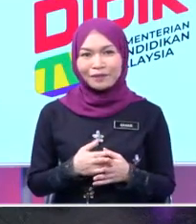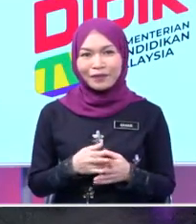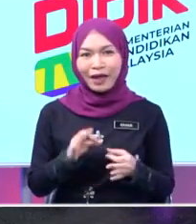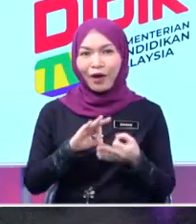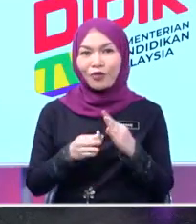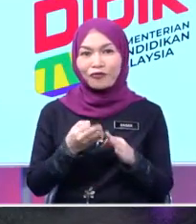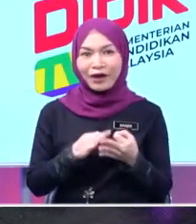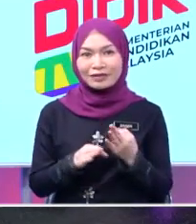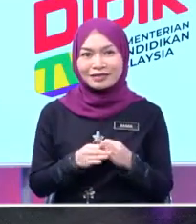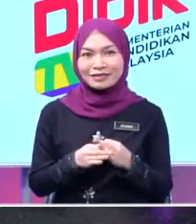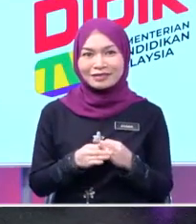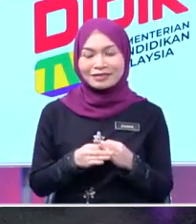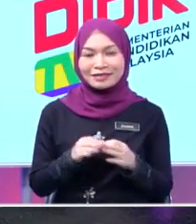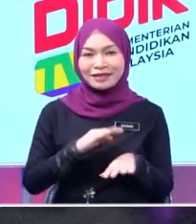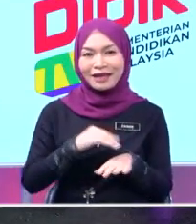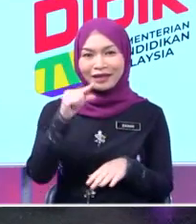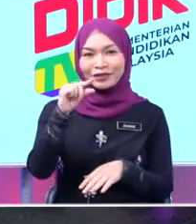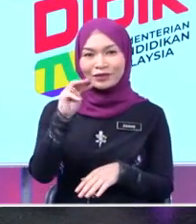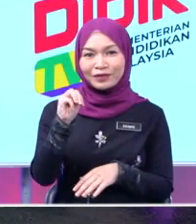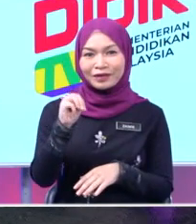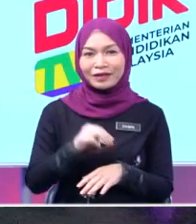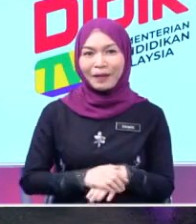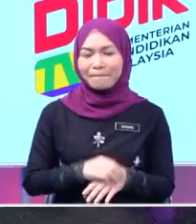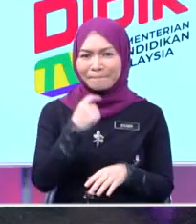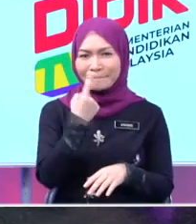be ready. It's Yeah. Who short should one. Who should we ask?